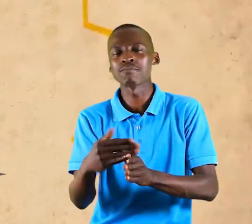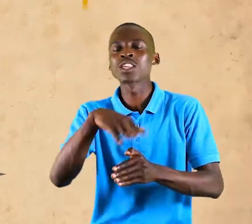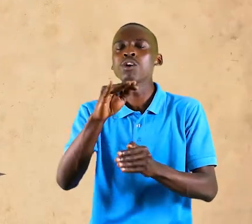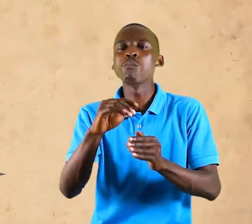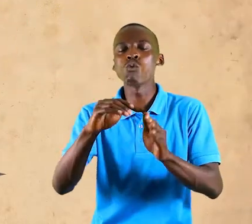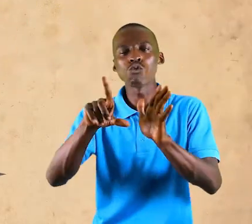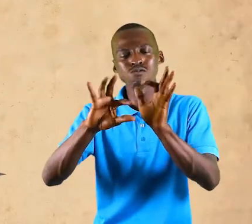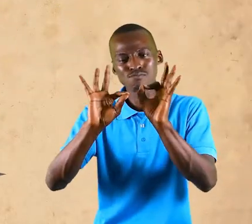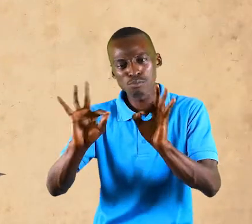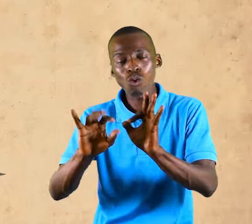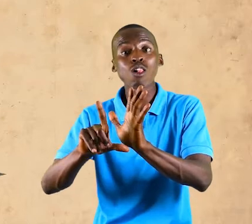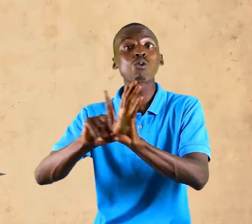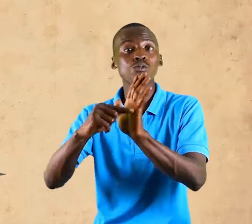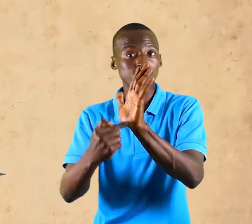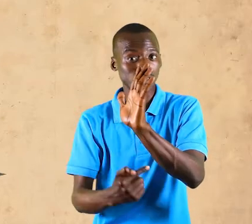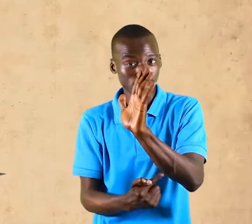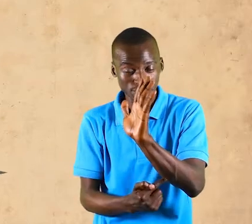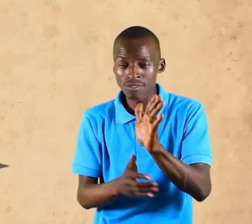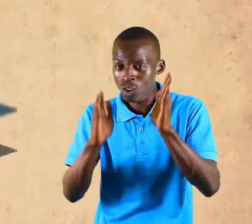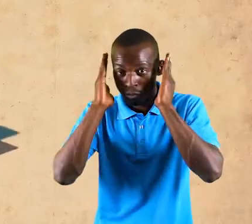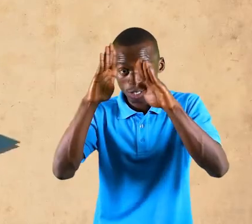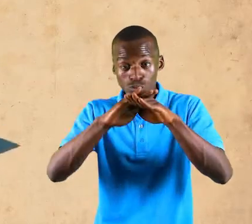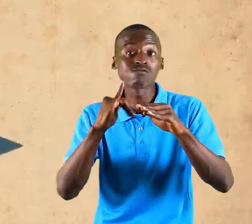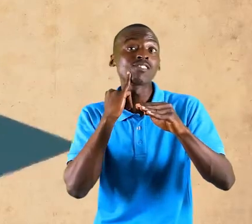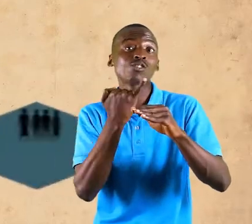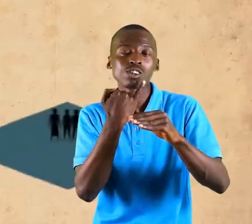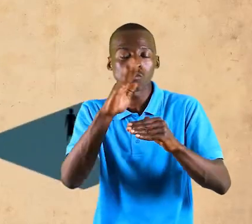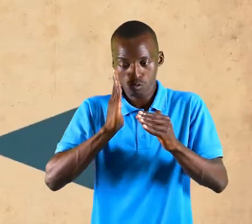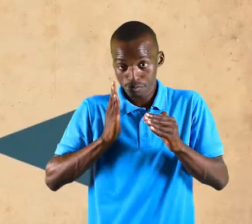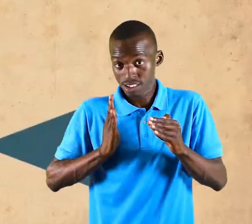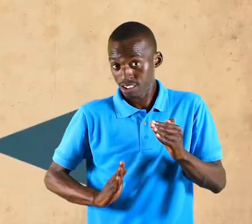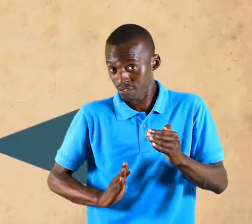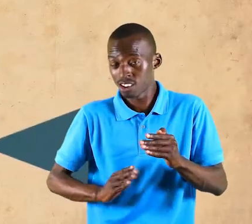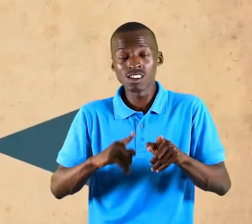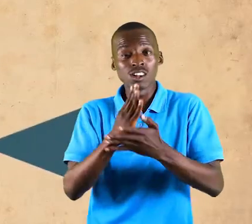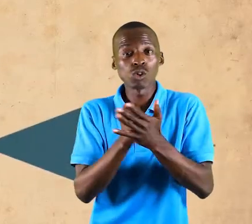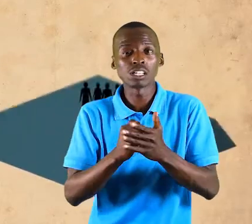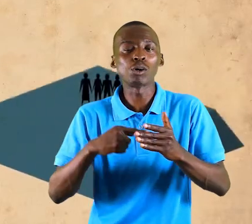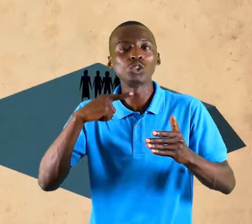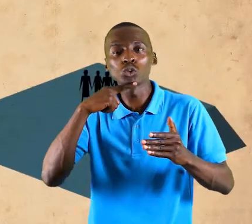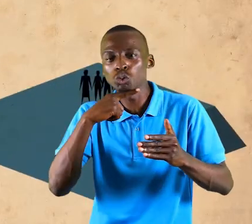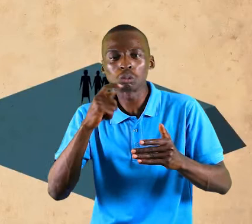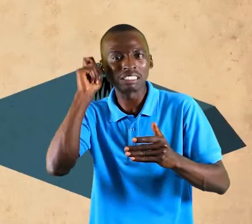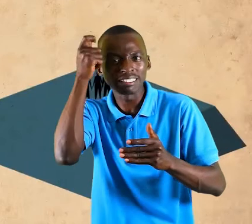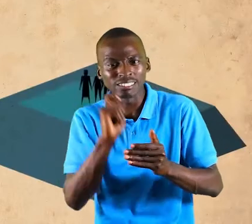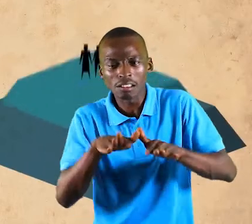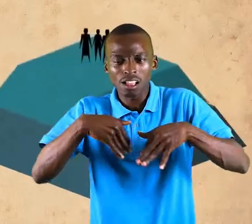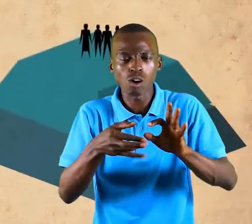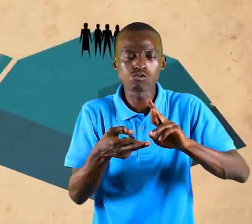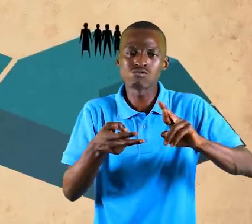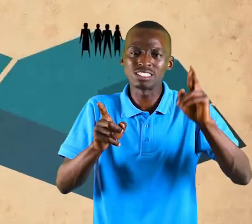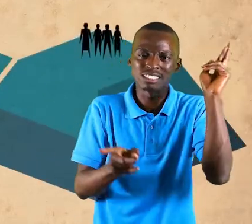Now, there's more purity laws over here in this section. Yeah, these focus on Israel's moral behavior. So these are laws about social